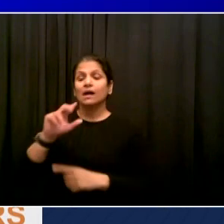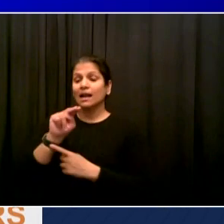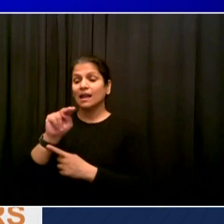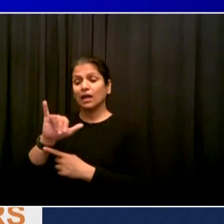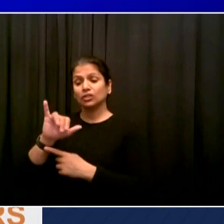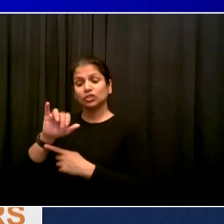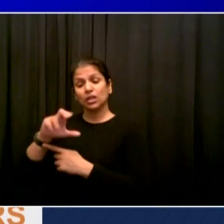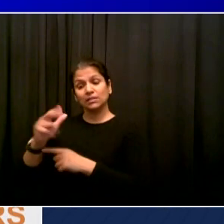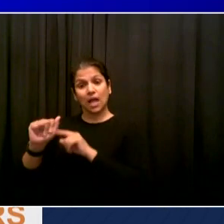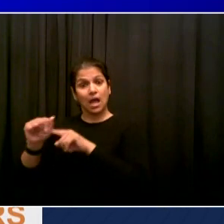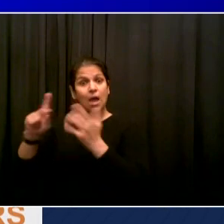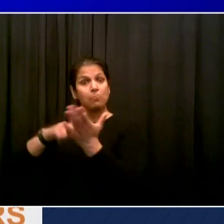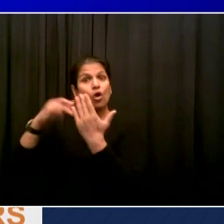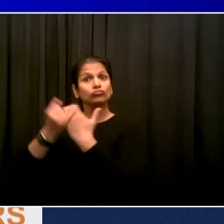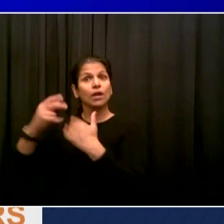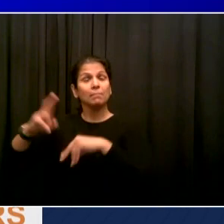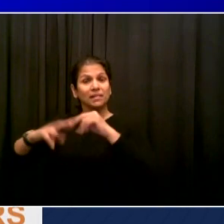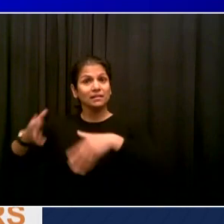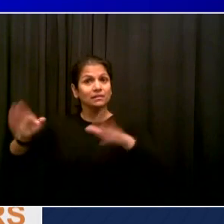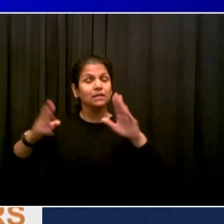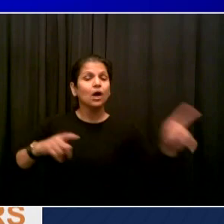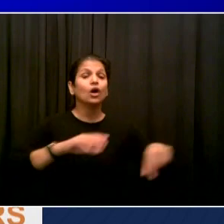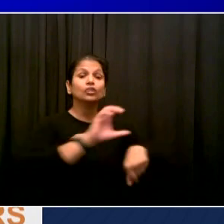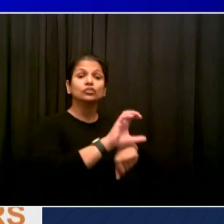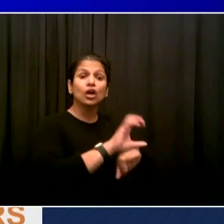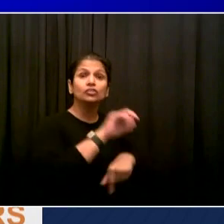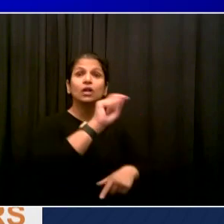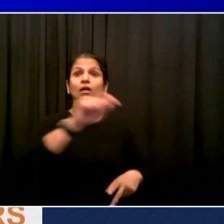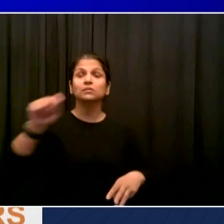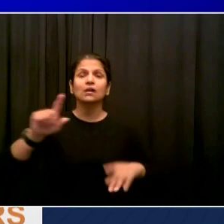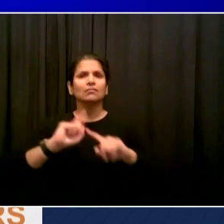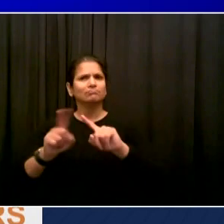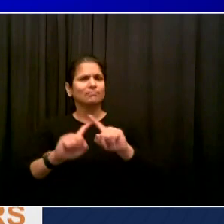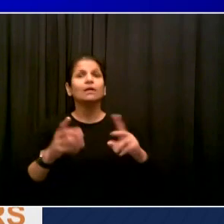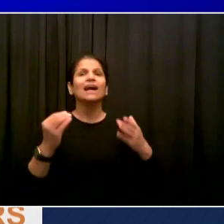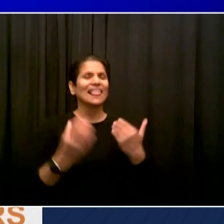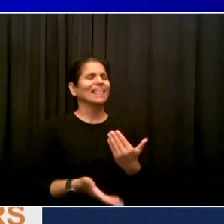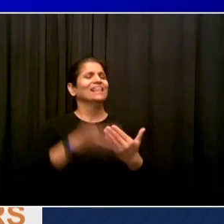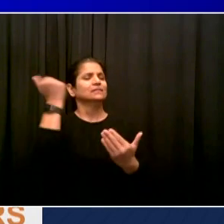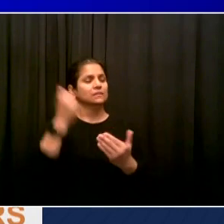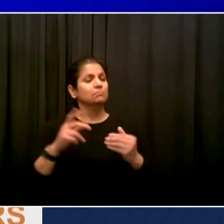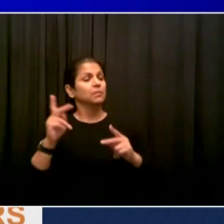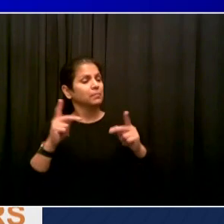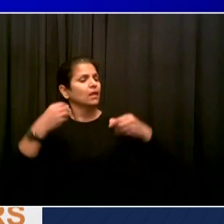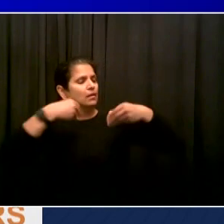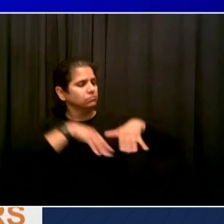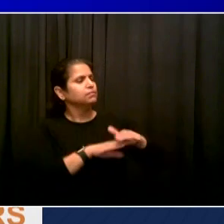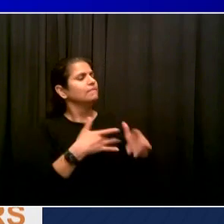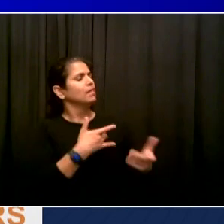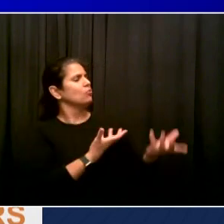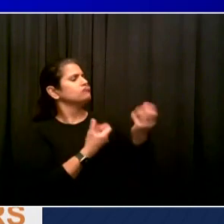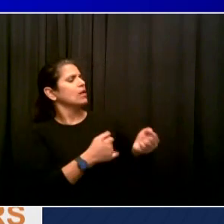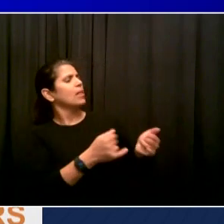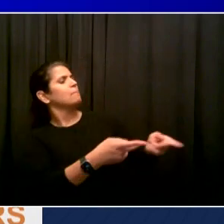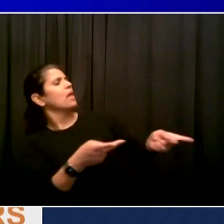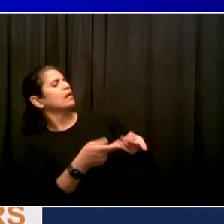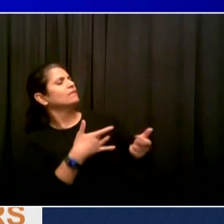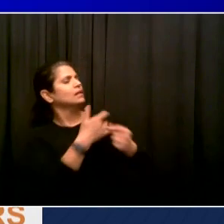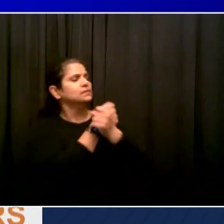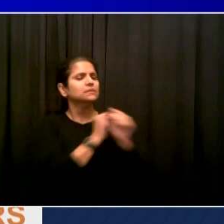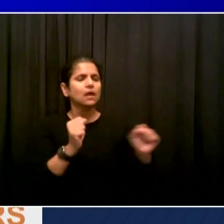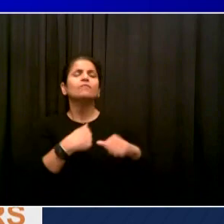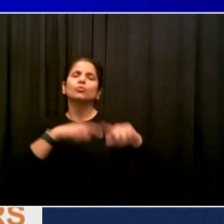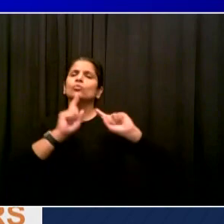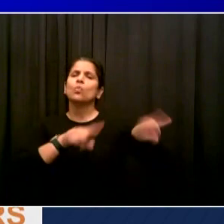community organizations that are known and trusted. It's making a huge difference. So this is the shape of things to come. As we're finally getting the supply